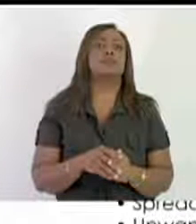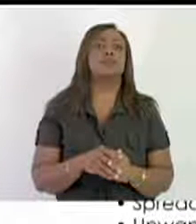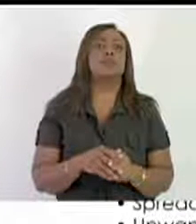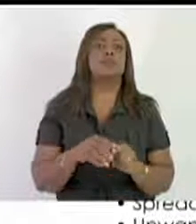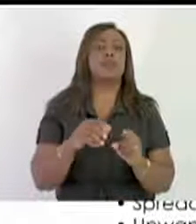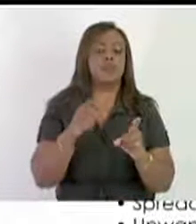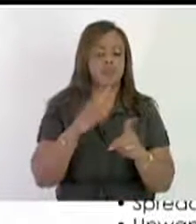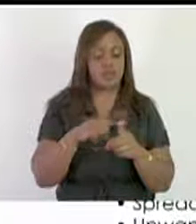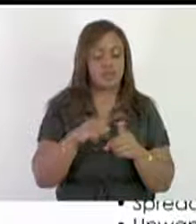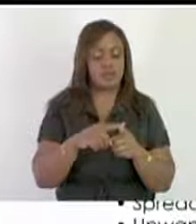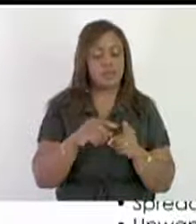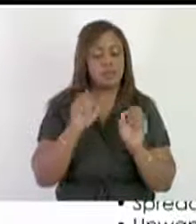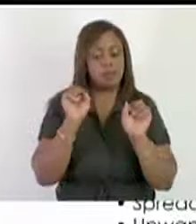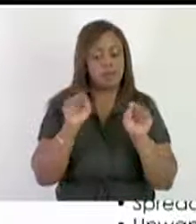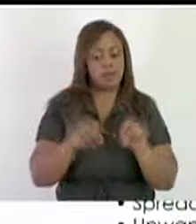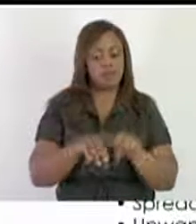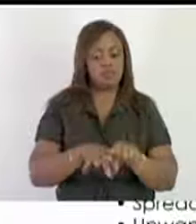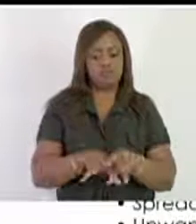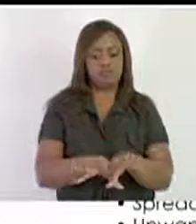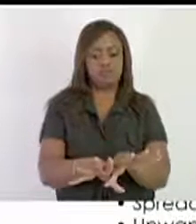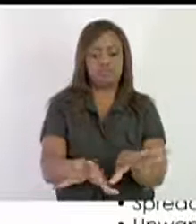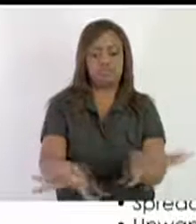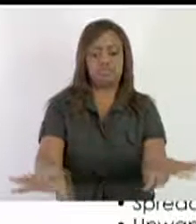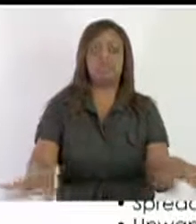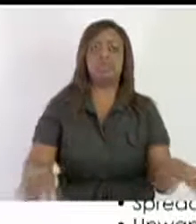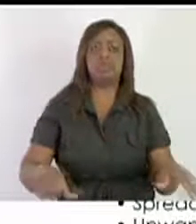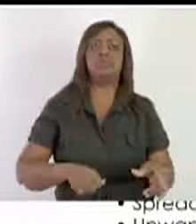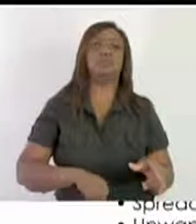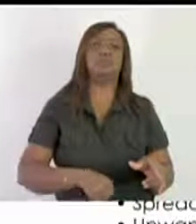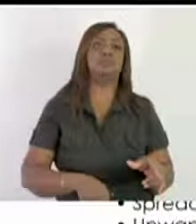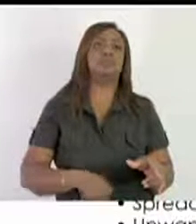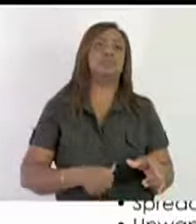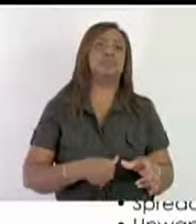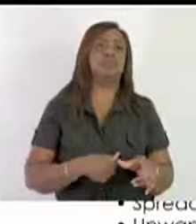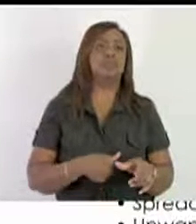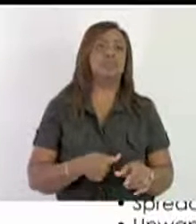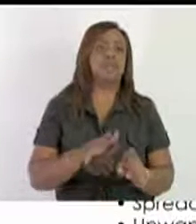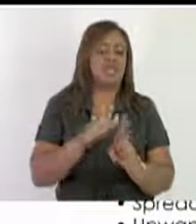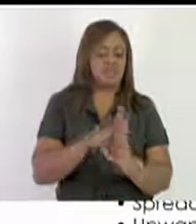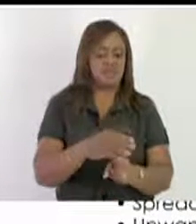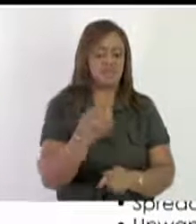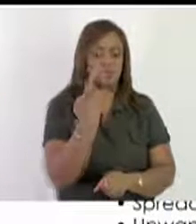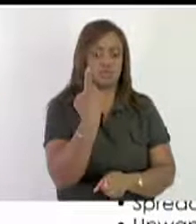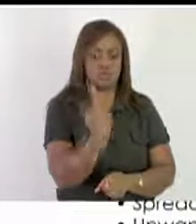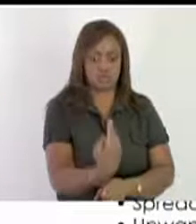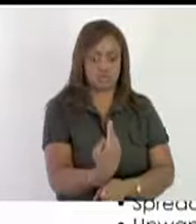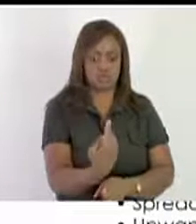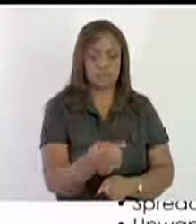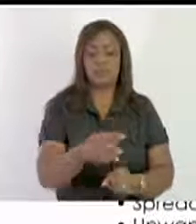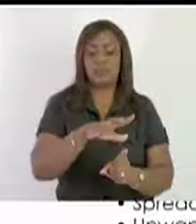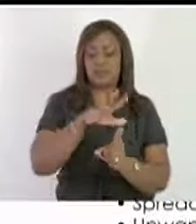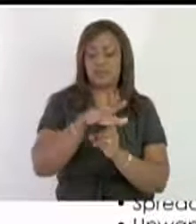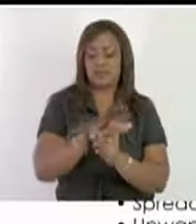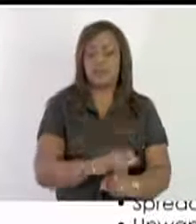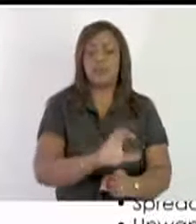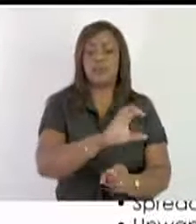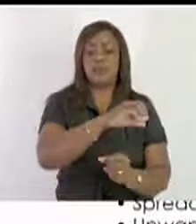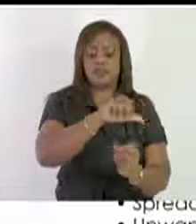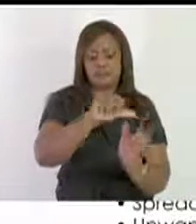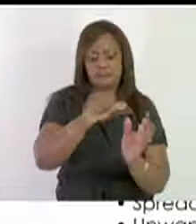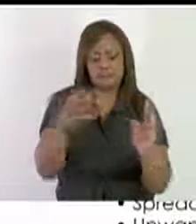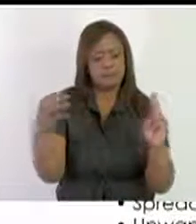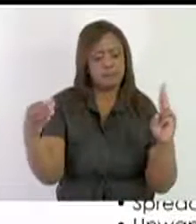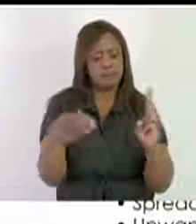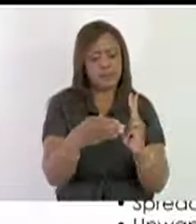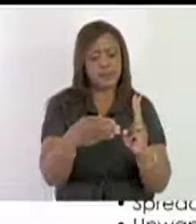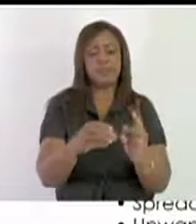only affect you, it affects your family, it affects the community, and just the society at large, your neighbors. What